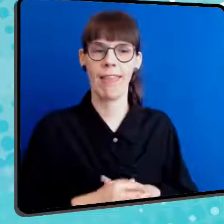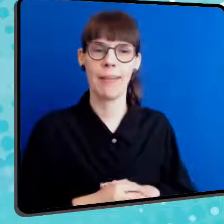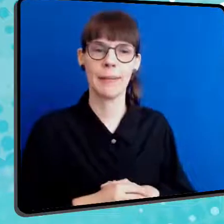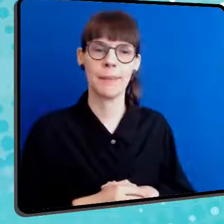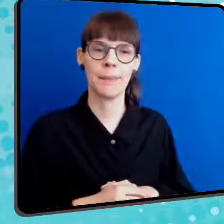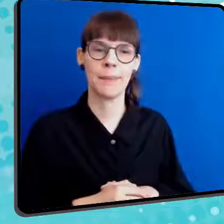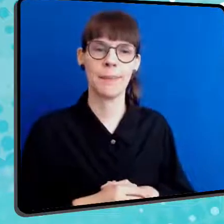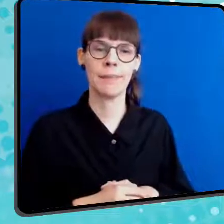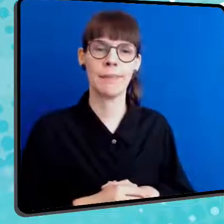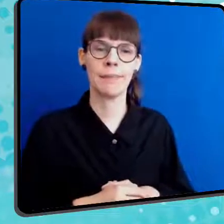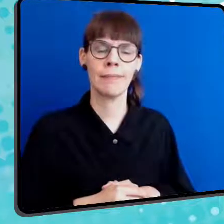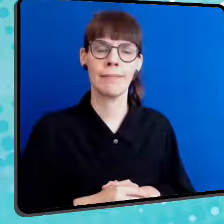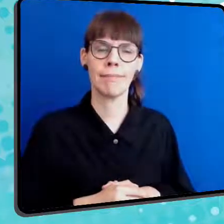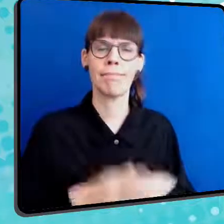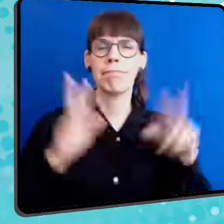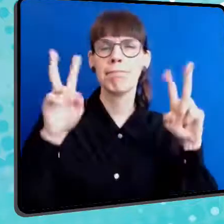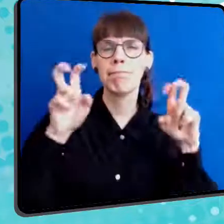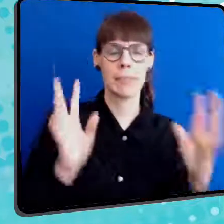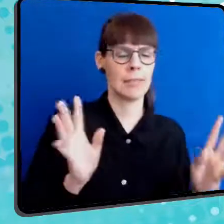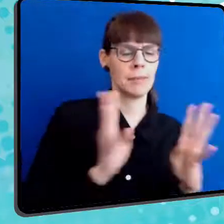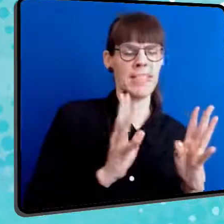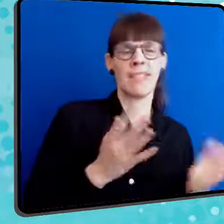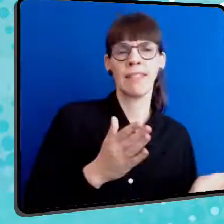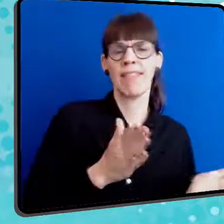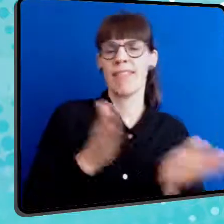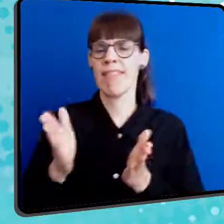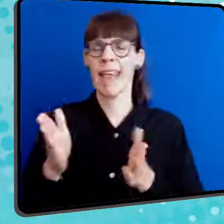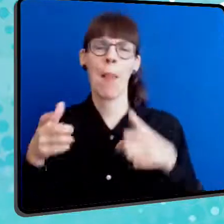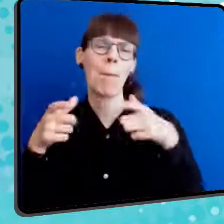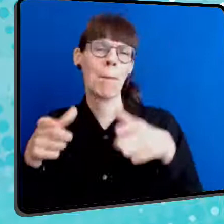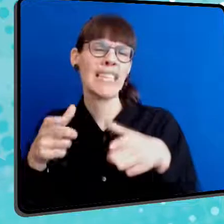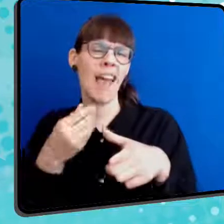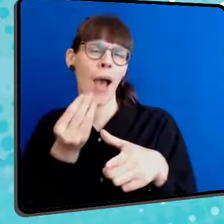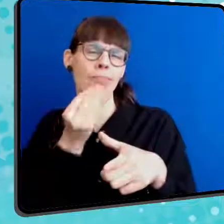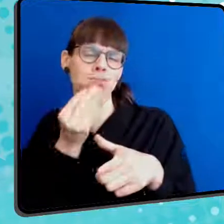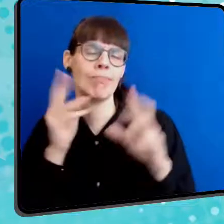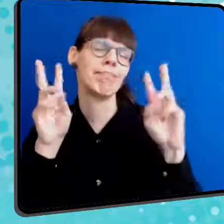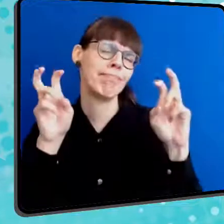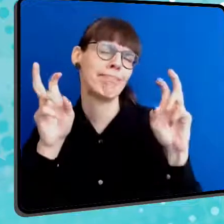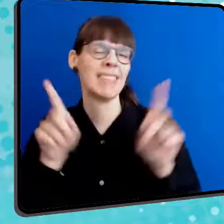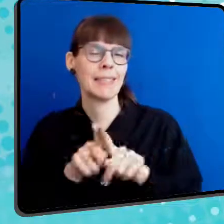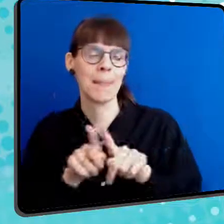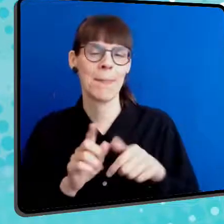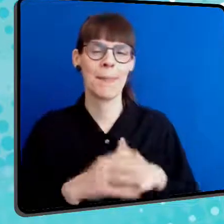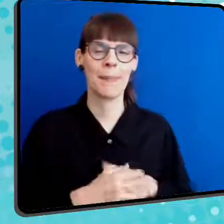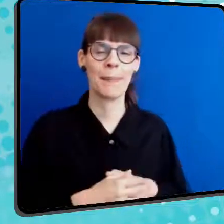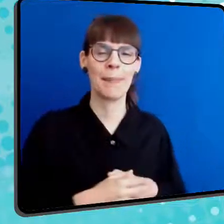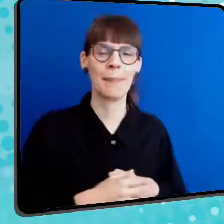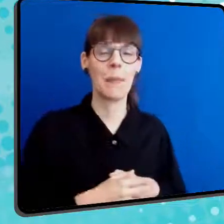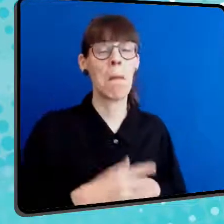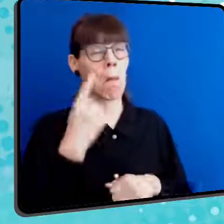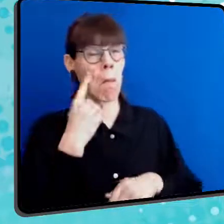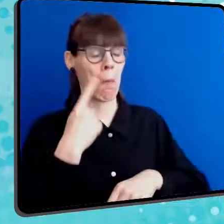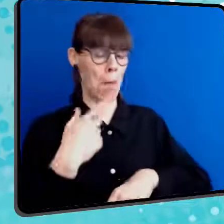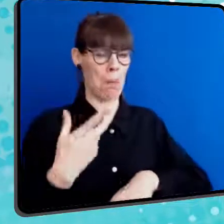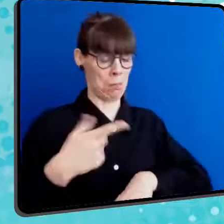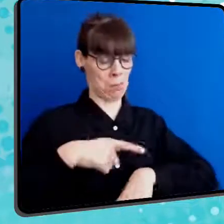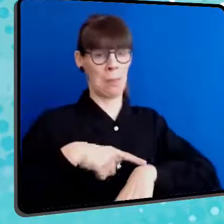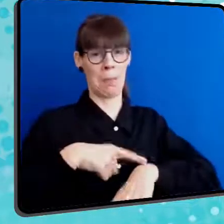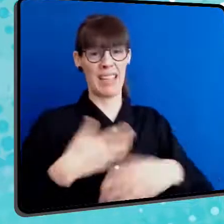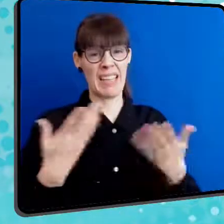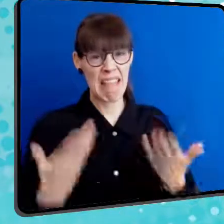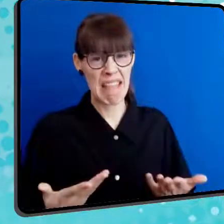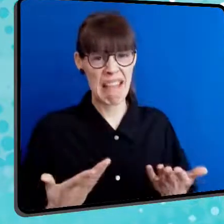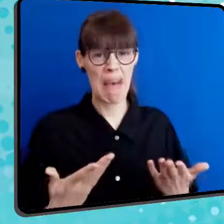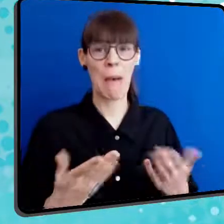after the meetup, kind of place. Virtual pizza, depending on your time of day. I don't think I want to eat pizza at 9:20